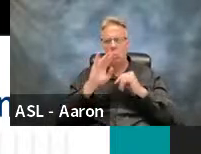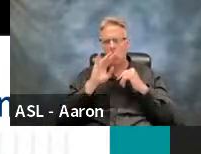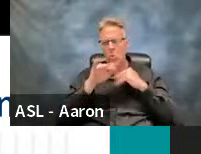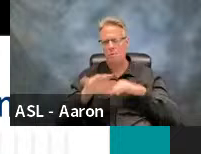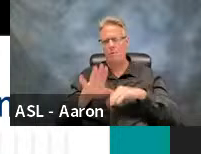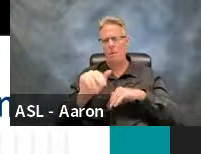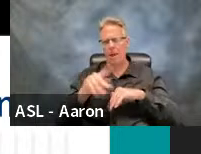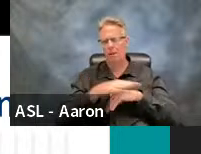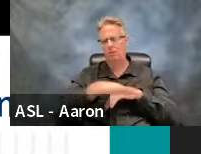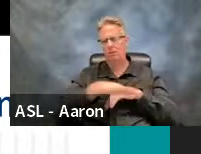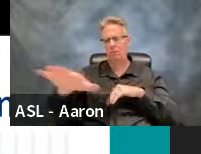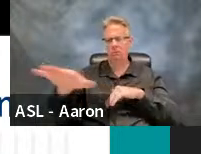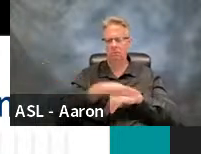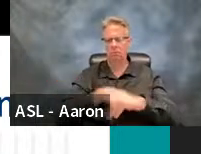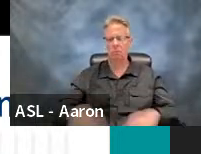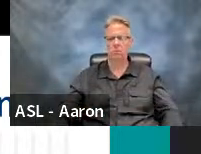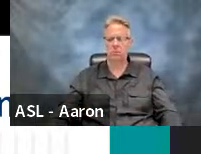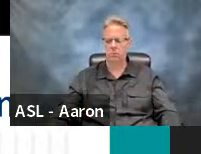down there.